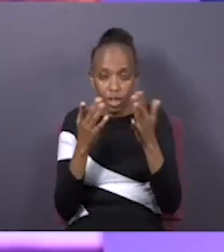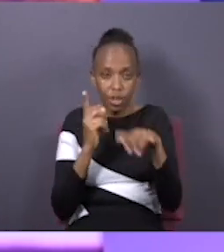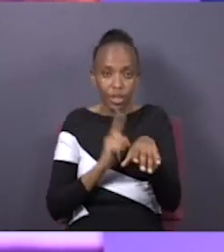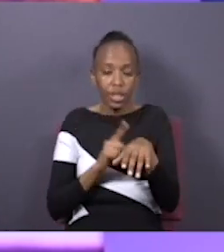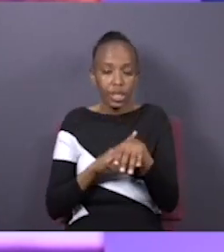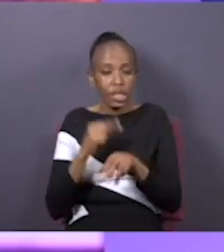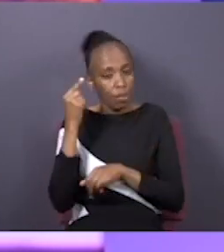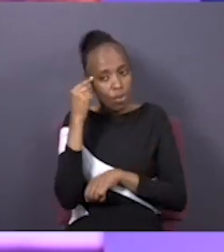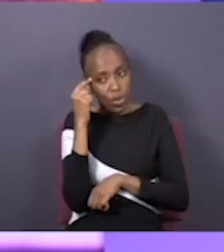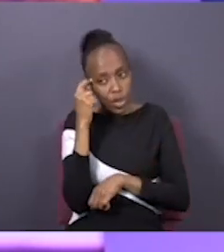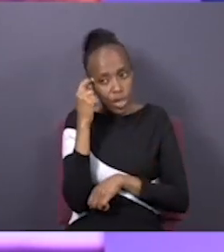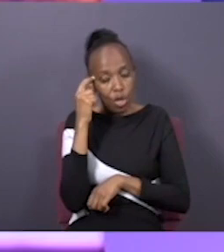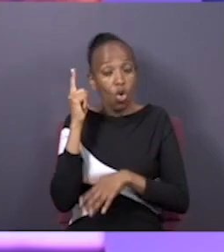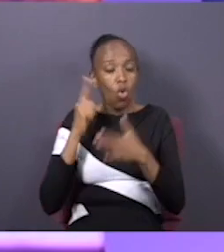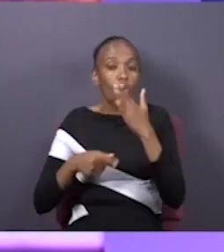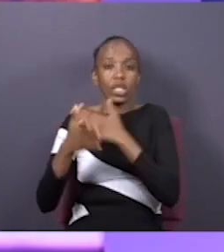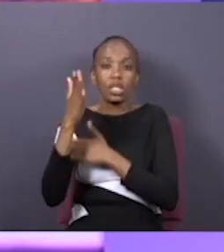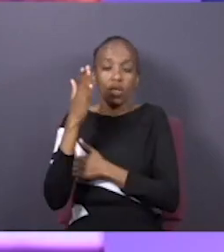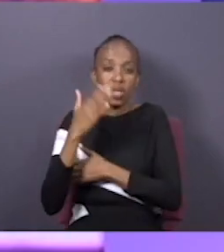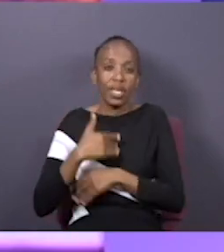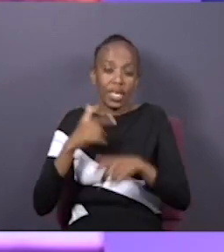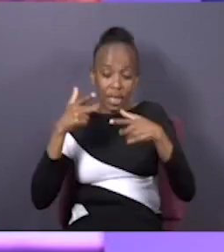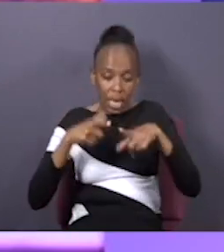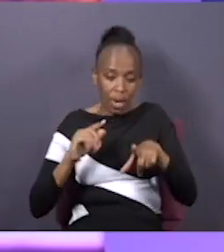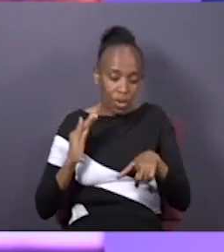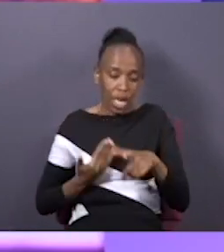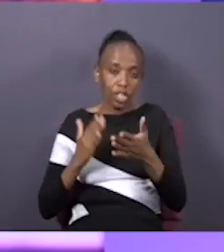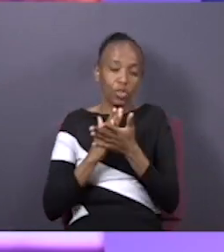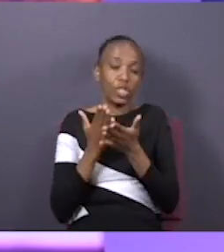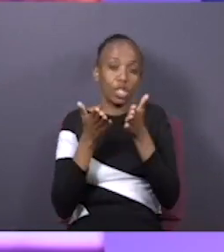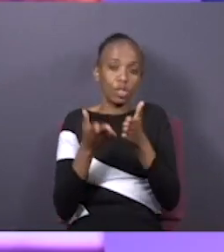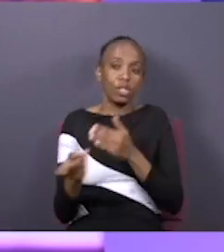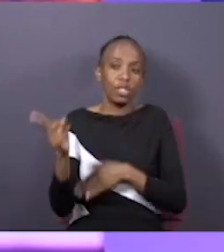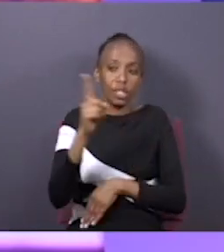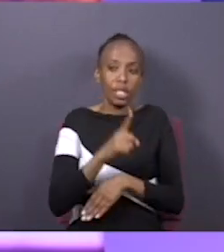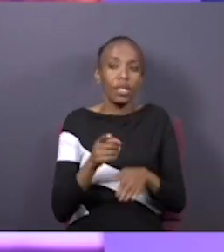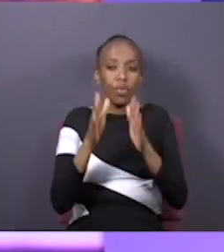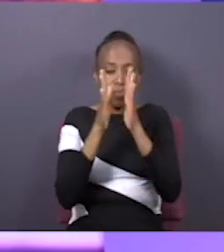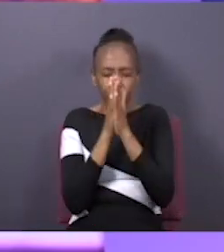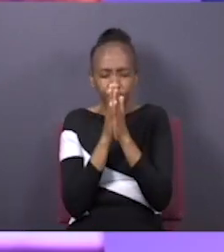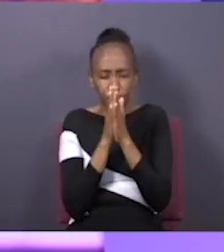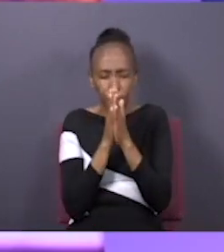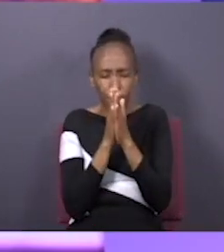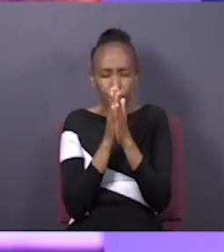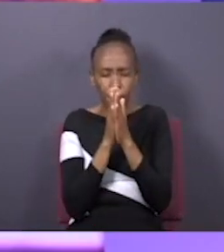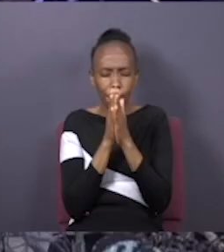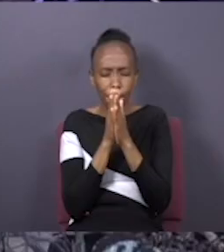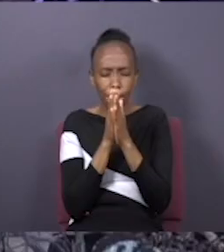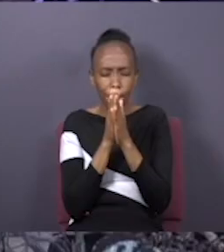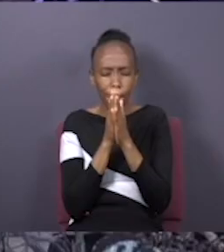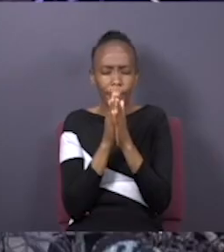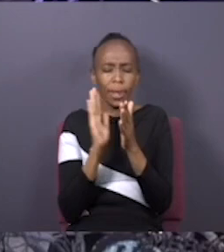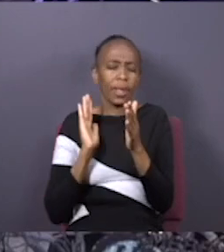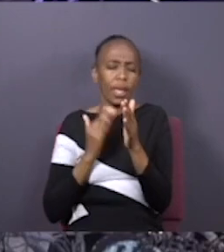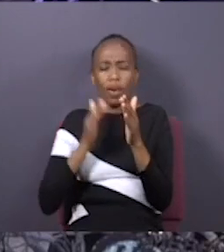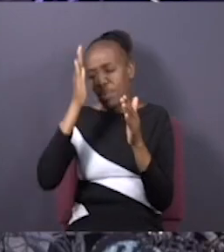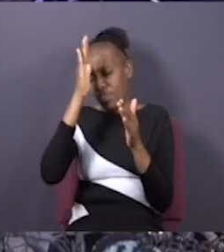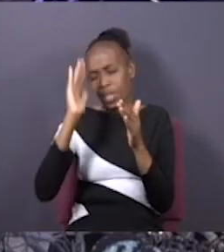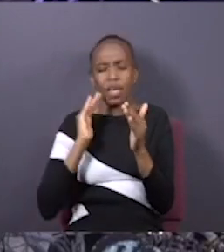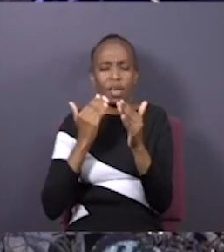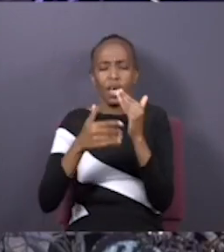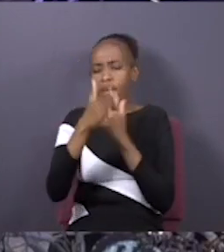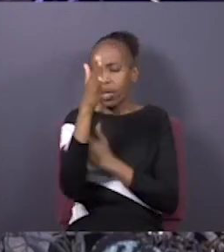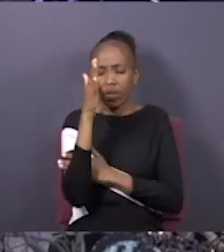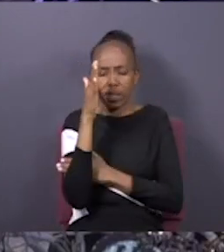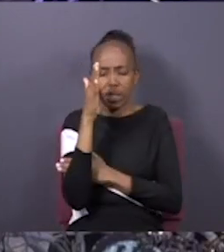you contemplate what God has allowed us to share this day. Let us pray. Our Father and our